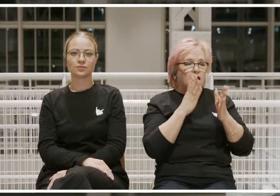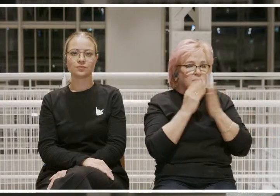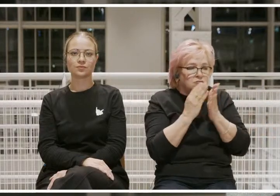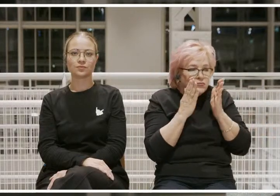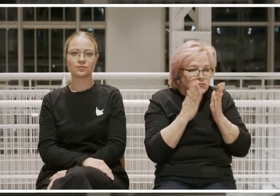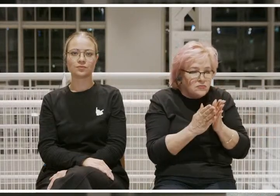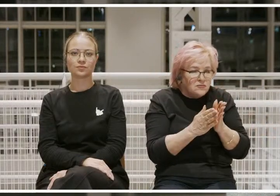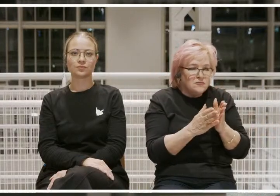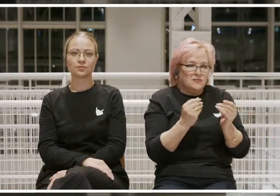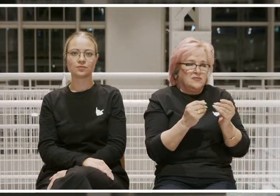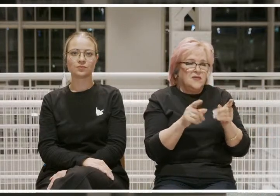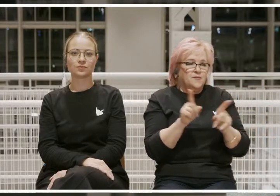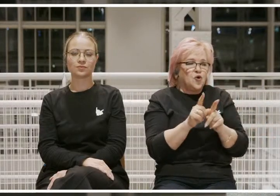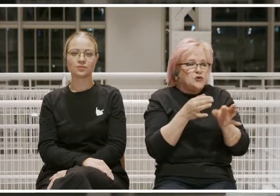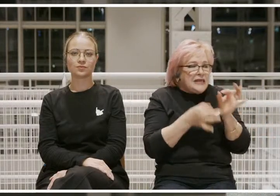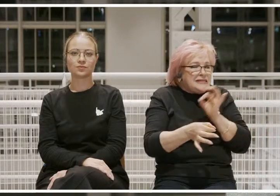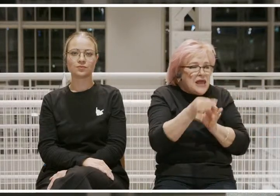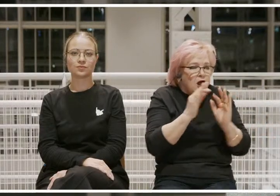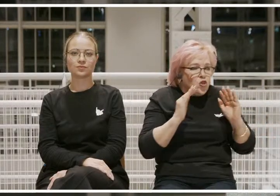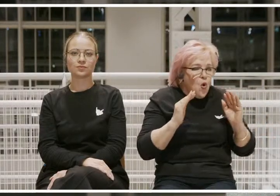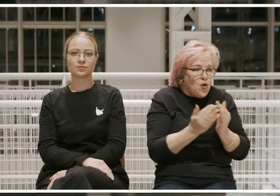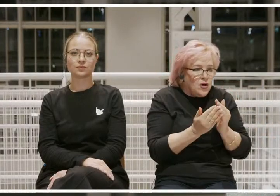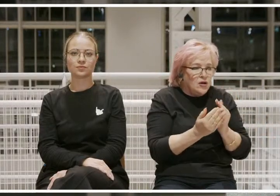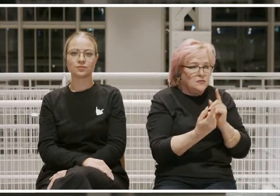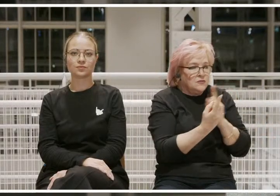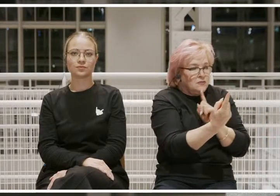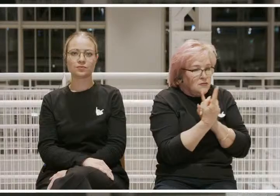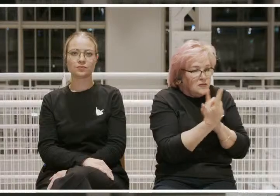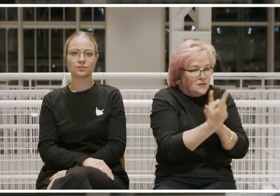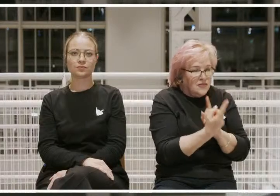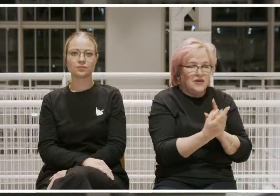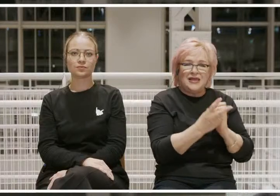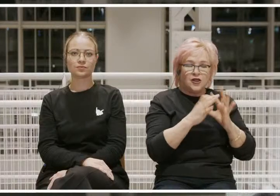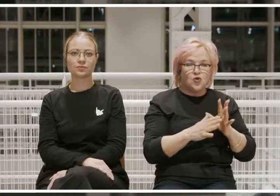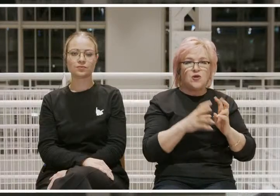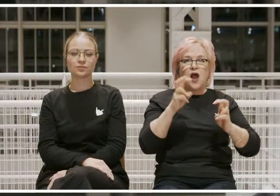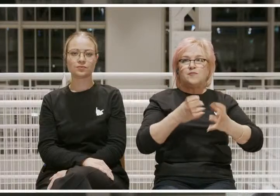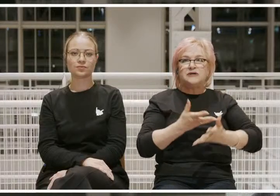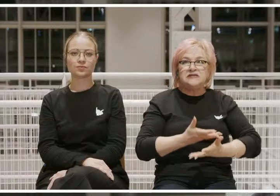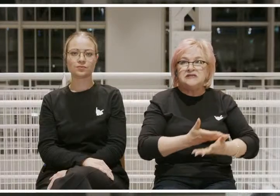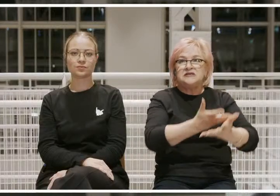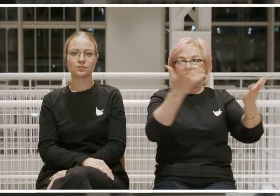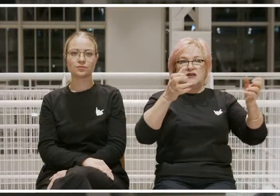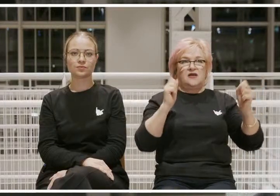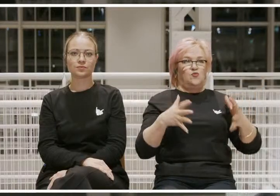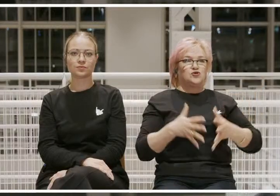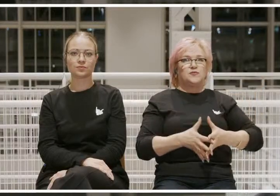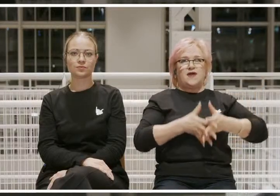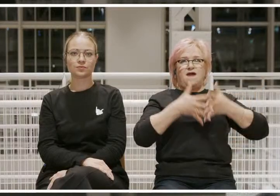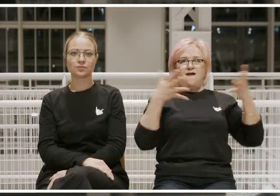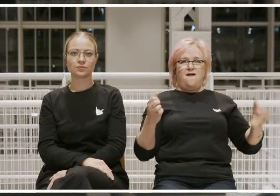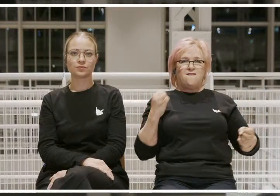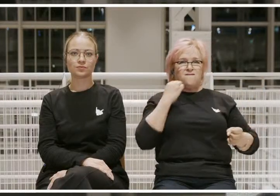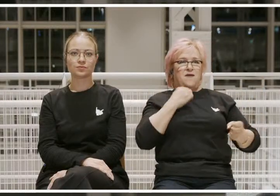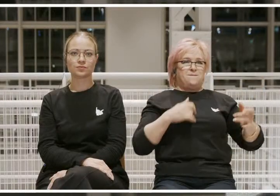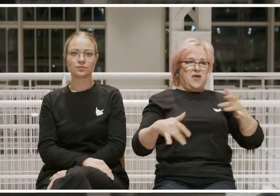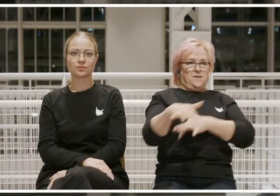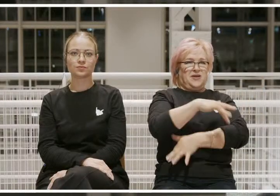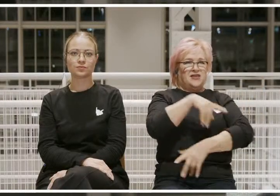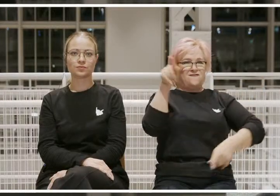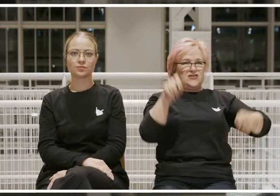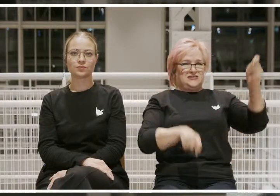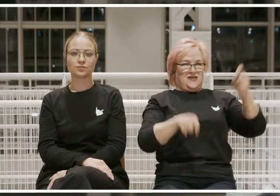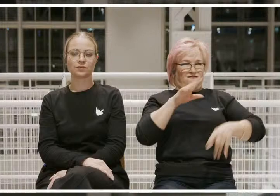a dialogue with the visitors, but also something large and big and festival-like. So my question for you, and